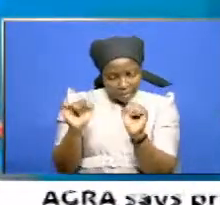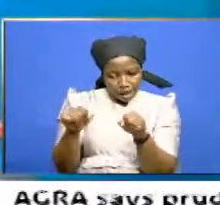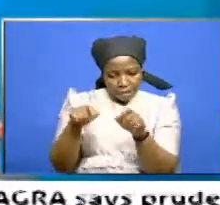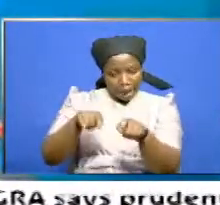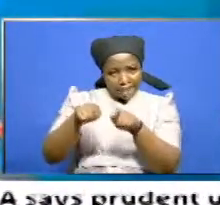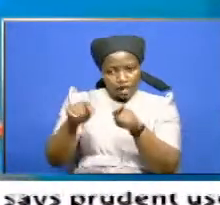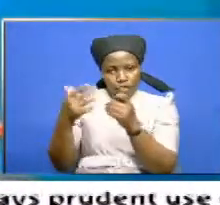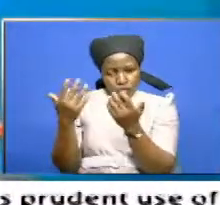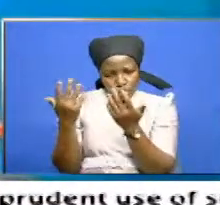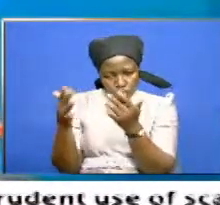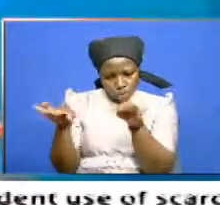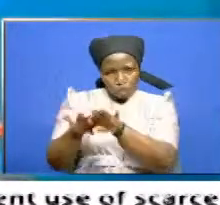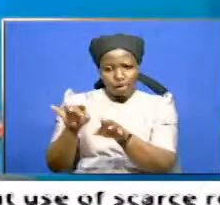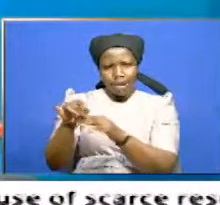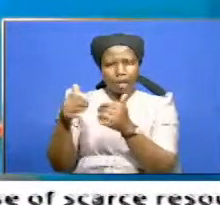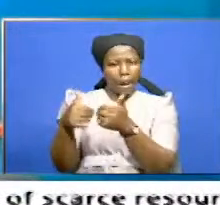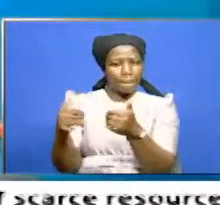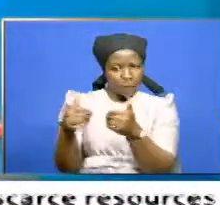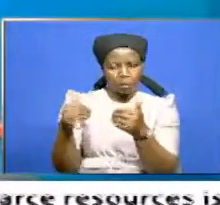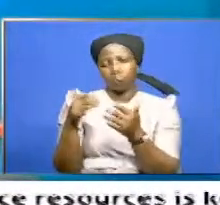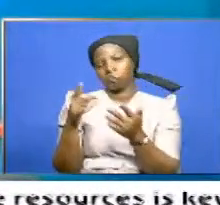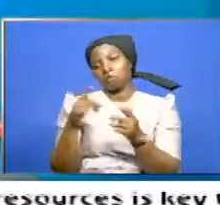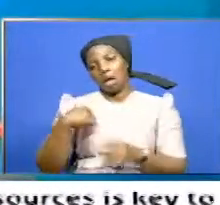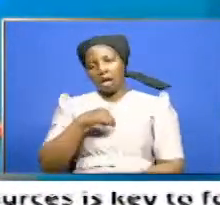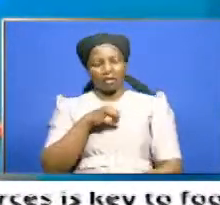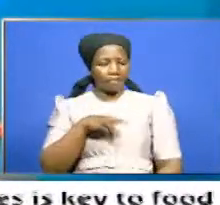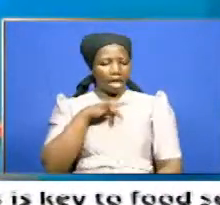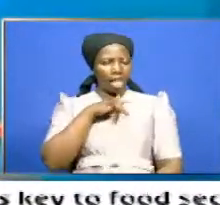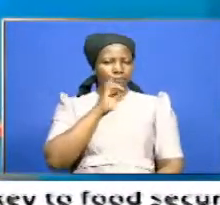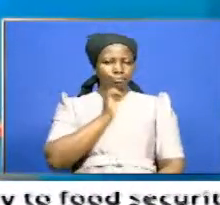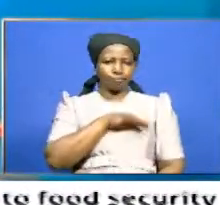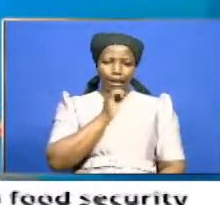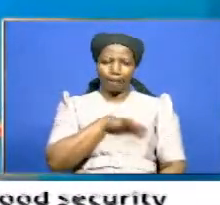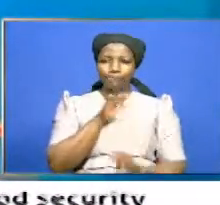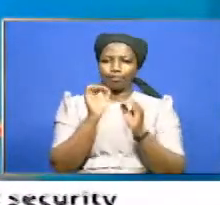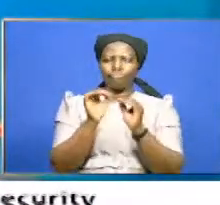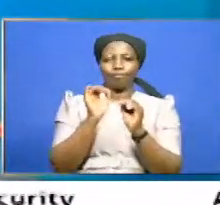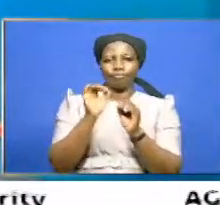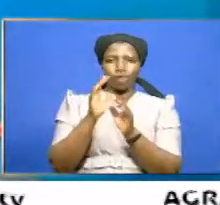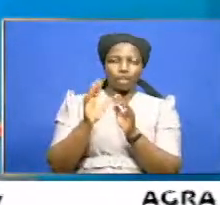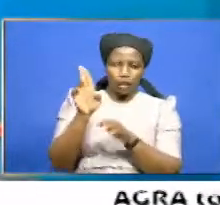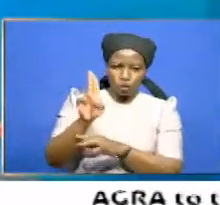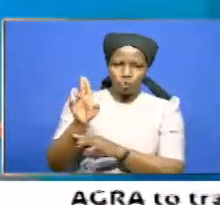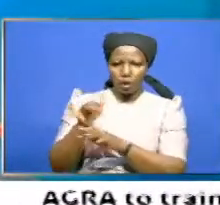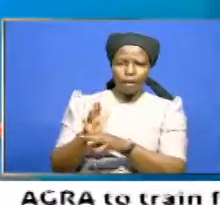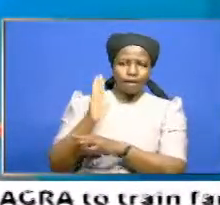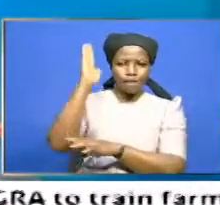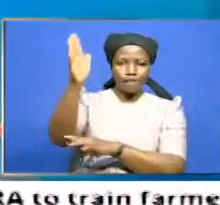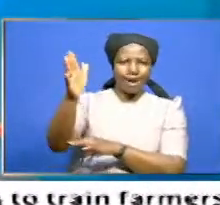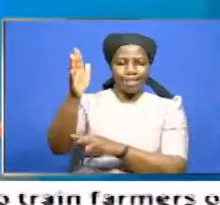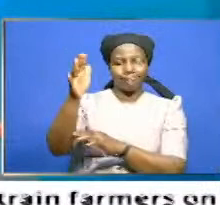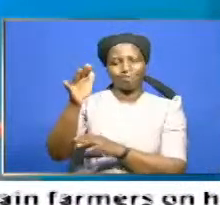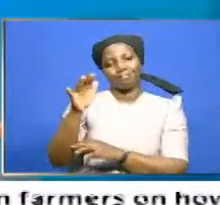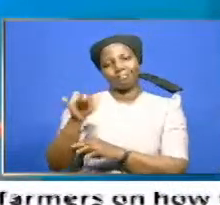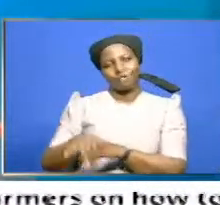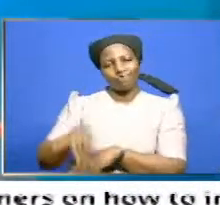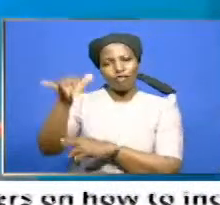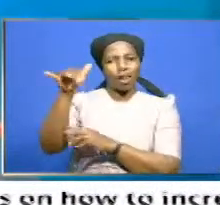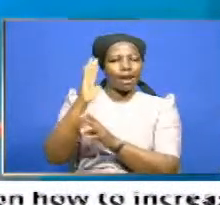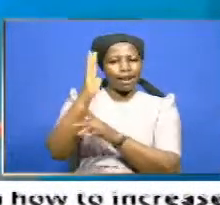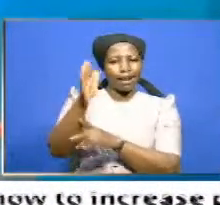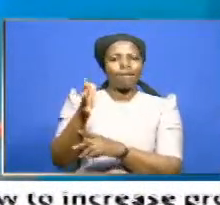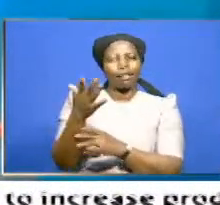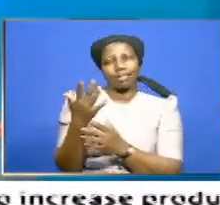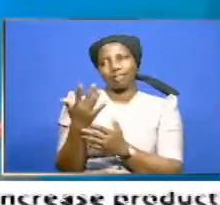really be scared about the reducing ODA or foreign direct investments because of COVID-19. And I think for me, that's what